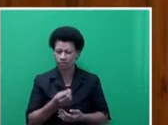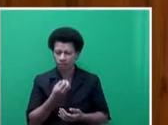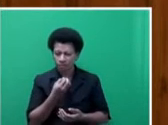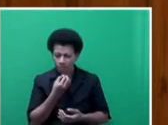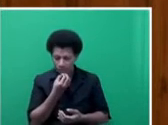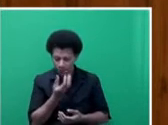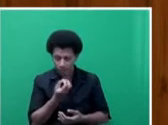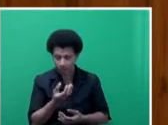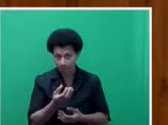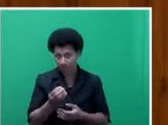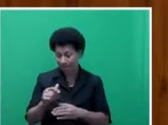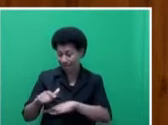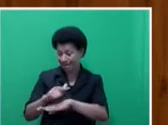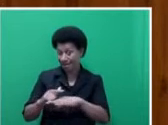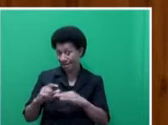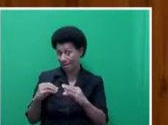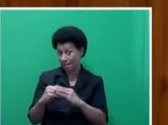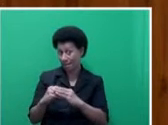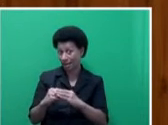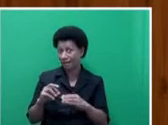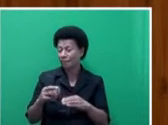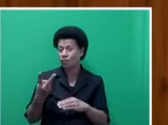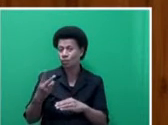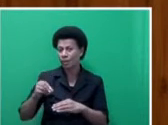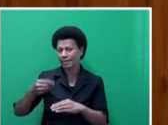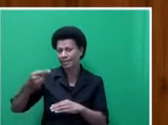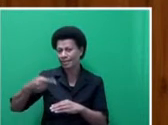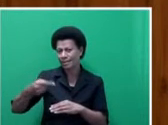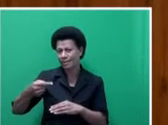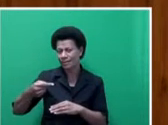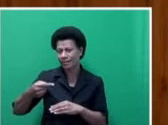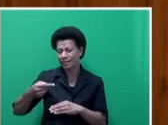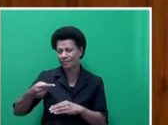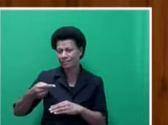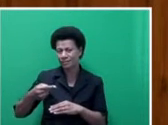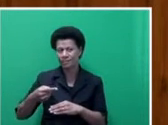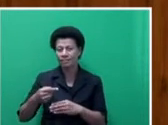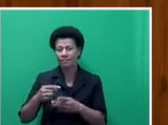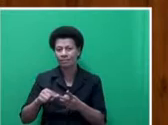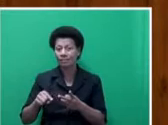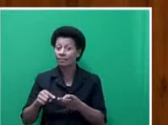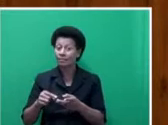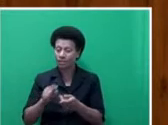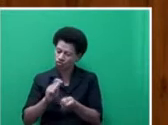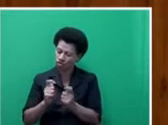which has been implemented since 2011 through the Land Use Bank, has undergone a number of